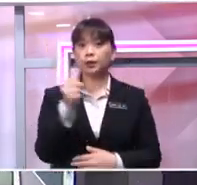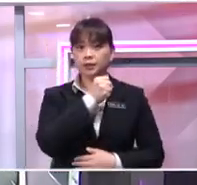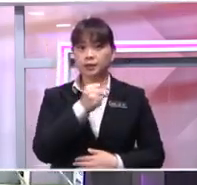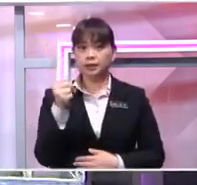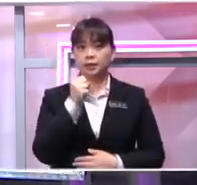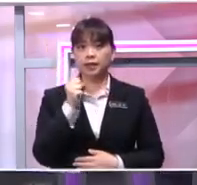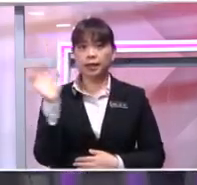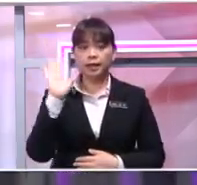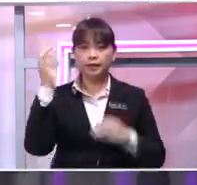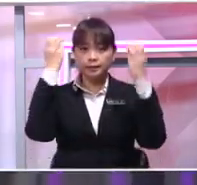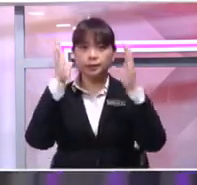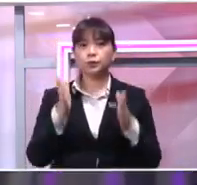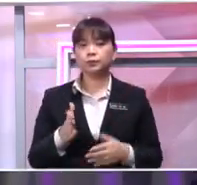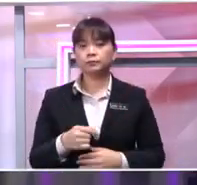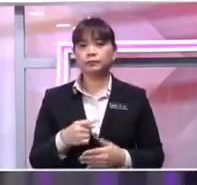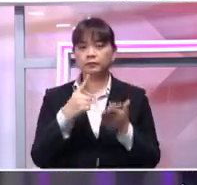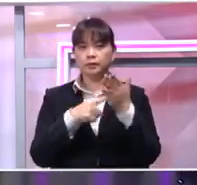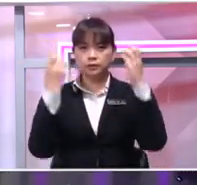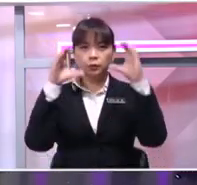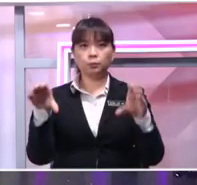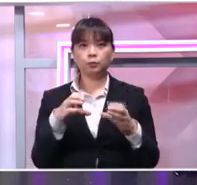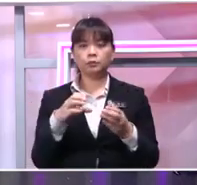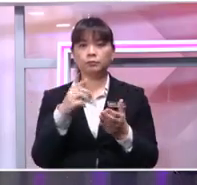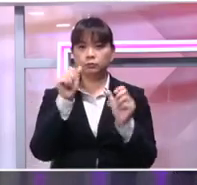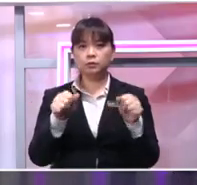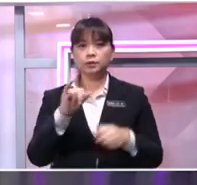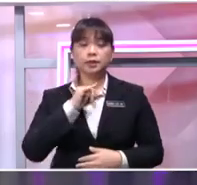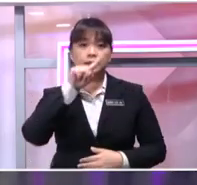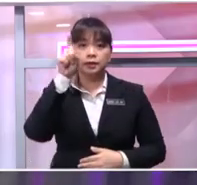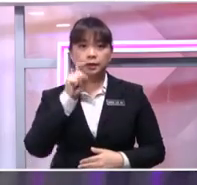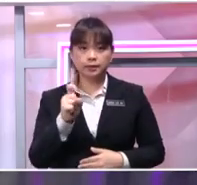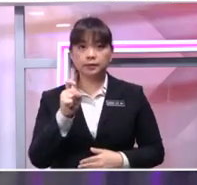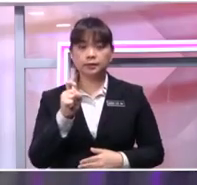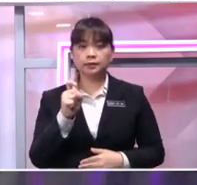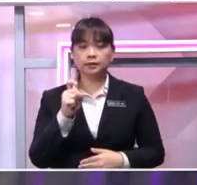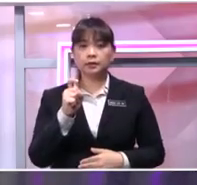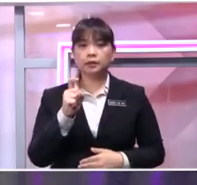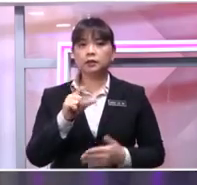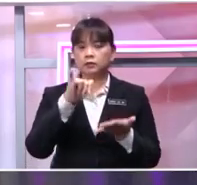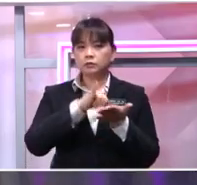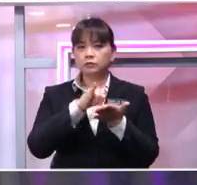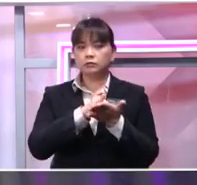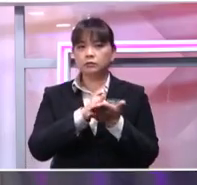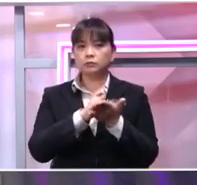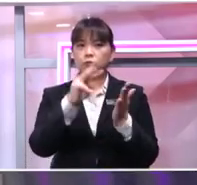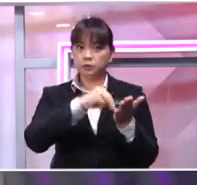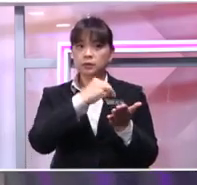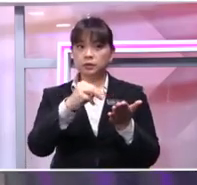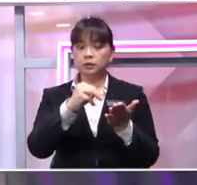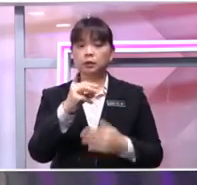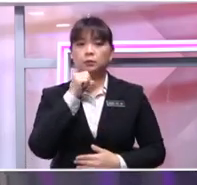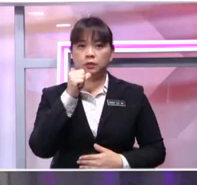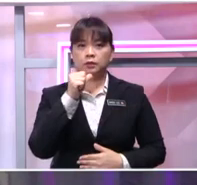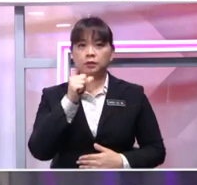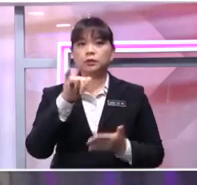Hi, teacher! Wow, what are you doing, teacher? Can I ask you something? Yes. Is that music note? No, it's not.